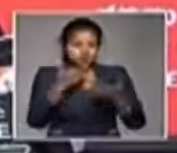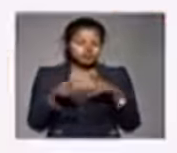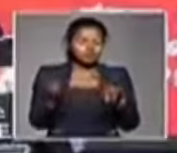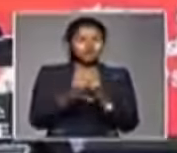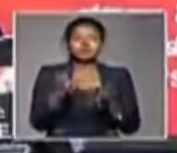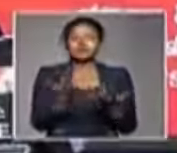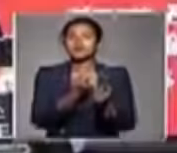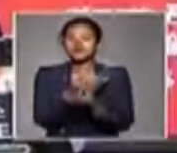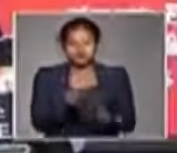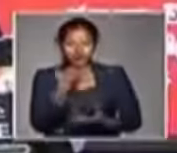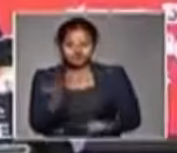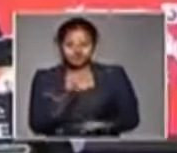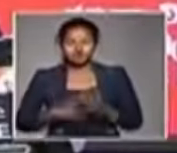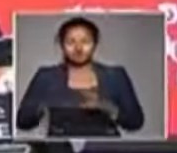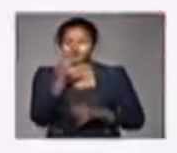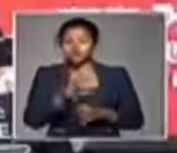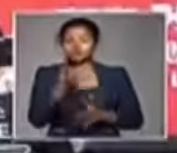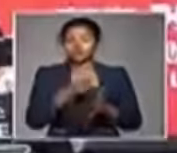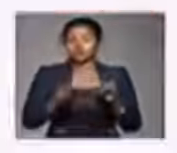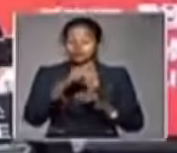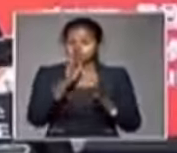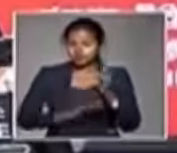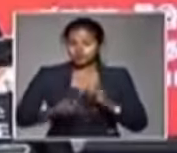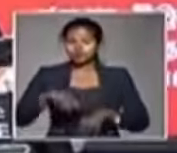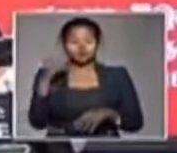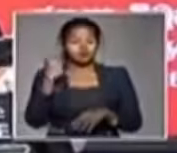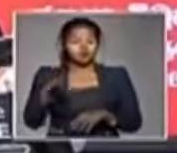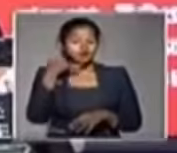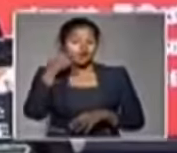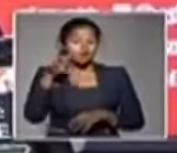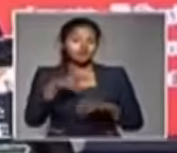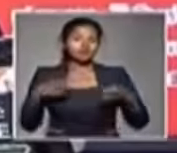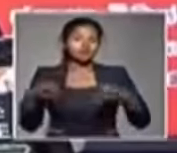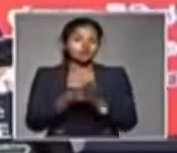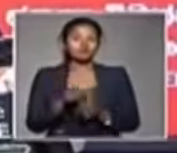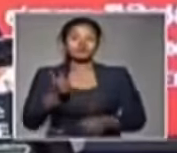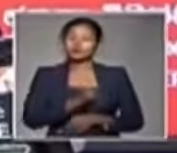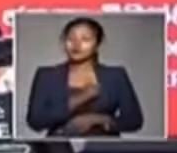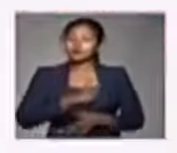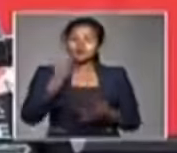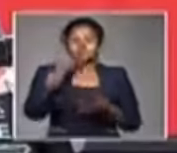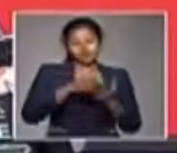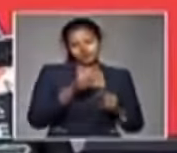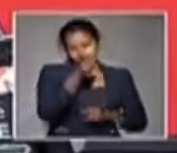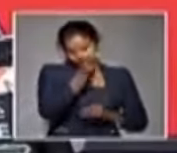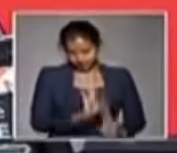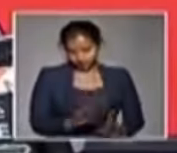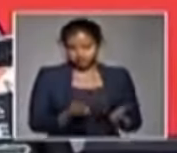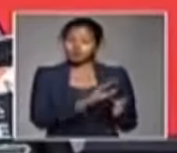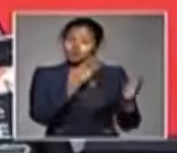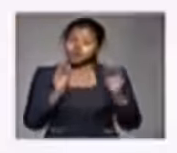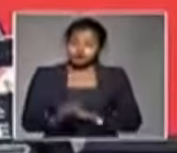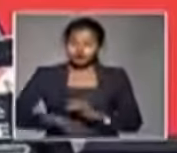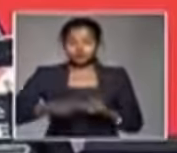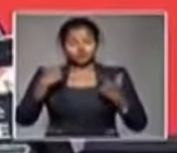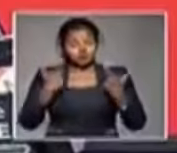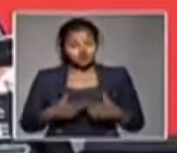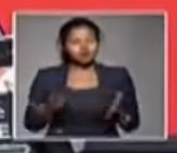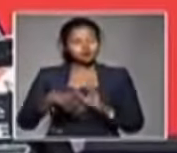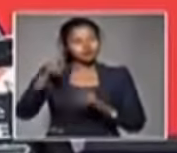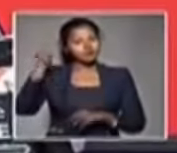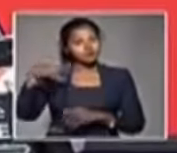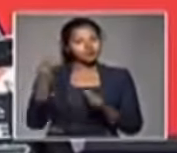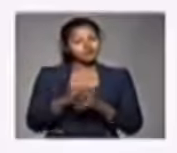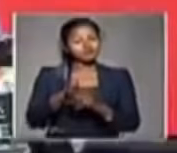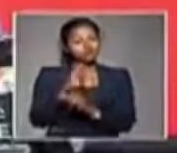number. 8 parliamentarians who contested under the symbol of the telephone voted in favour of the 20th Amendment. Ultimately, the Rajapaksas succeeded with the